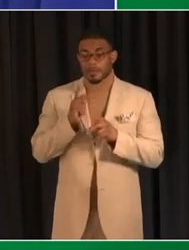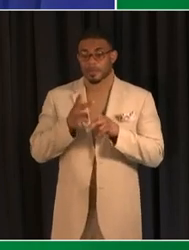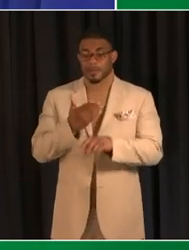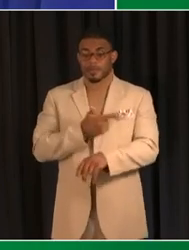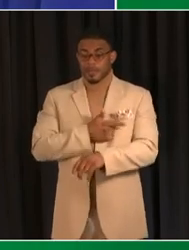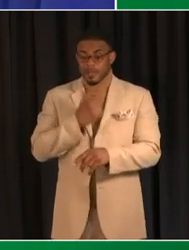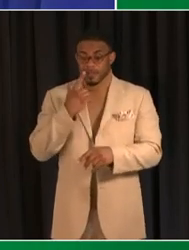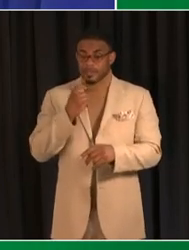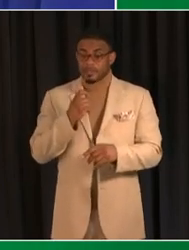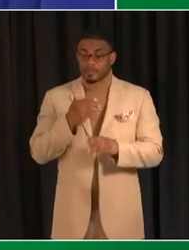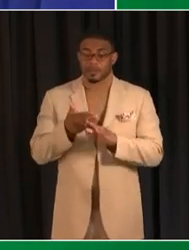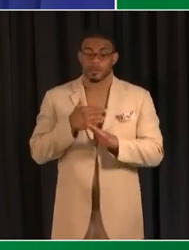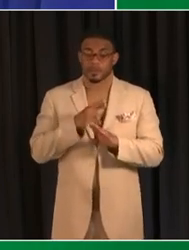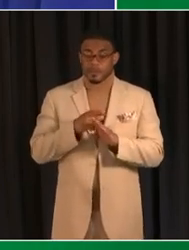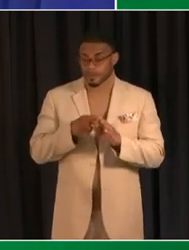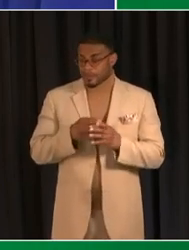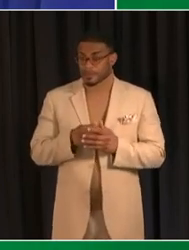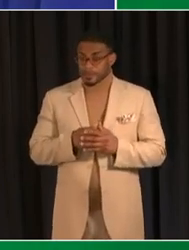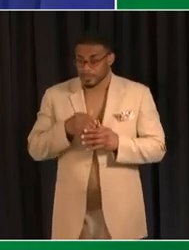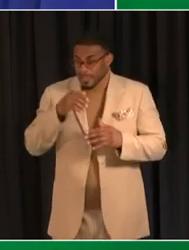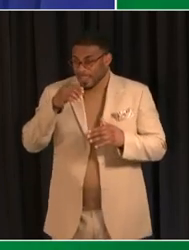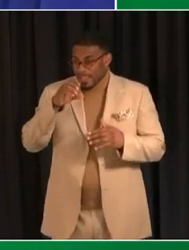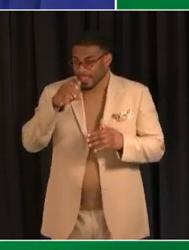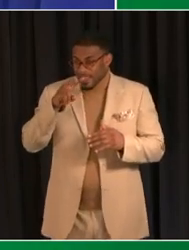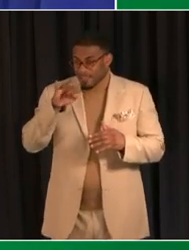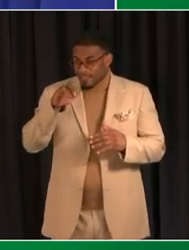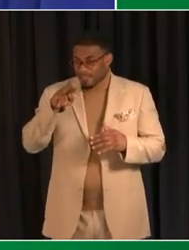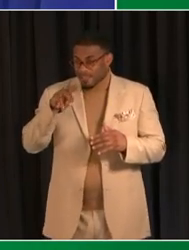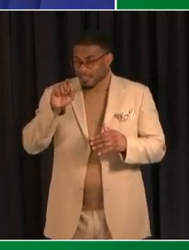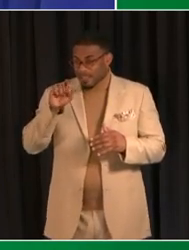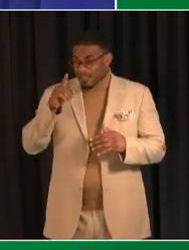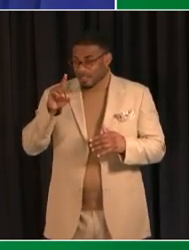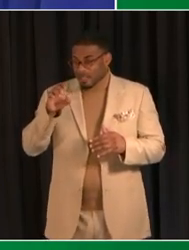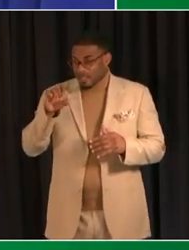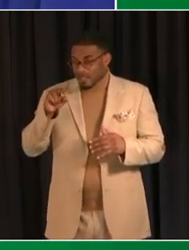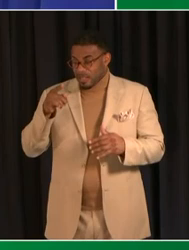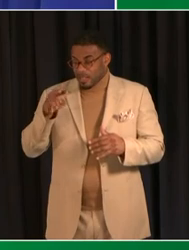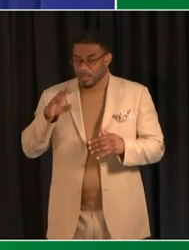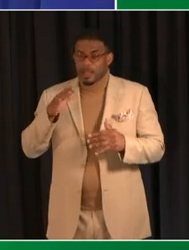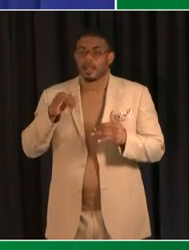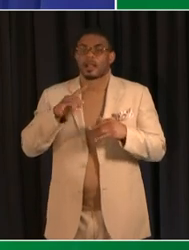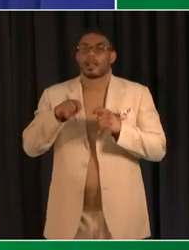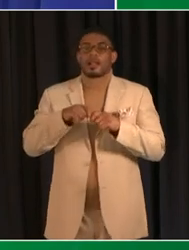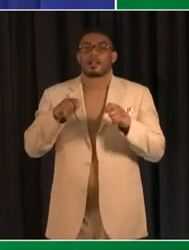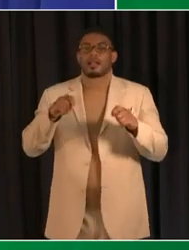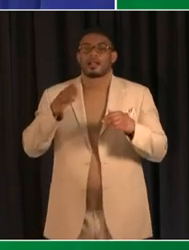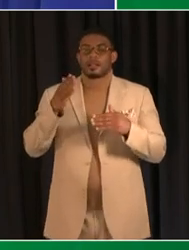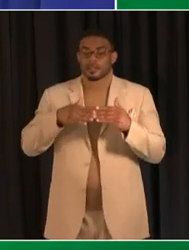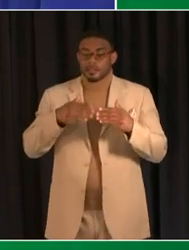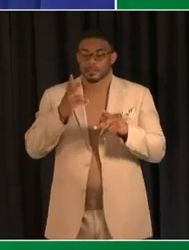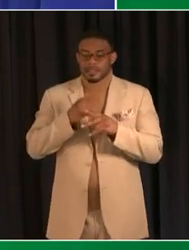best way to get folks vaccinated is to pre-register at vaccinate.dc.gov.